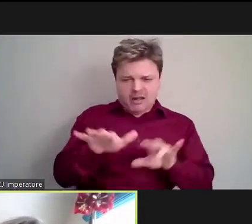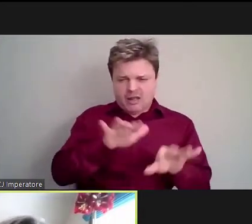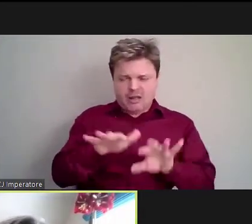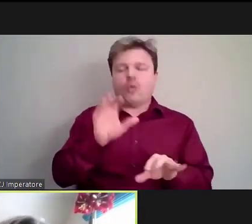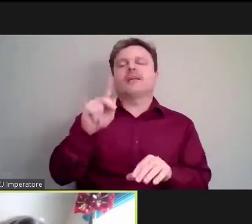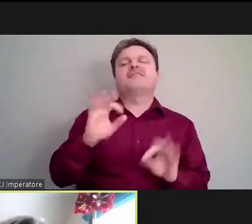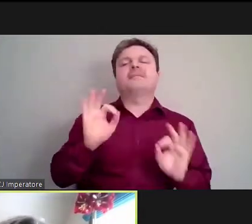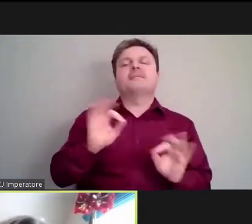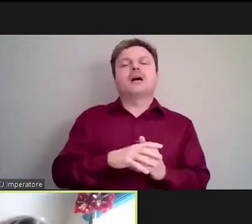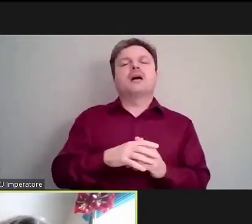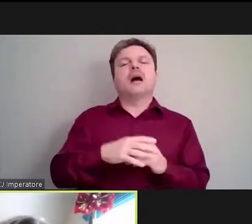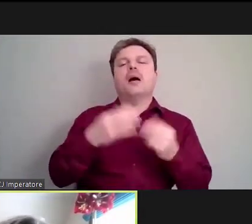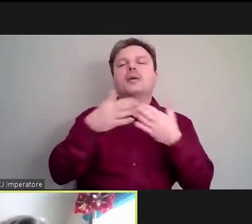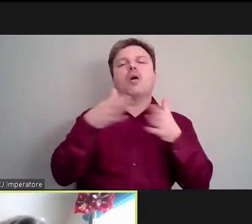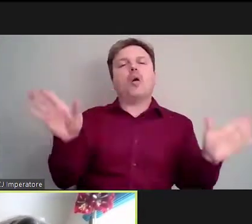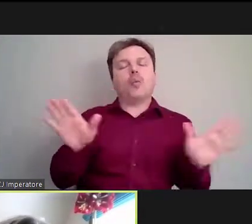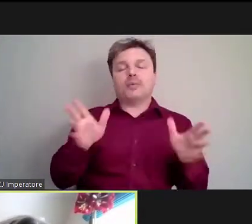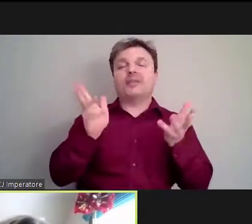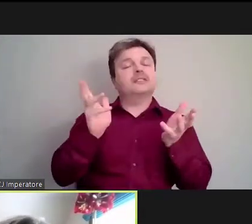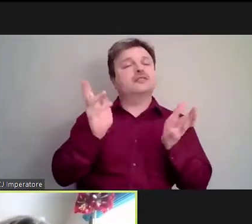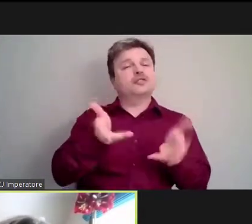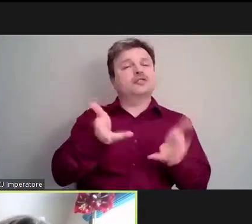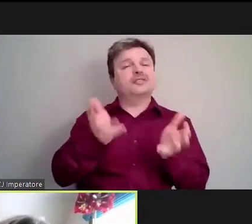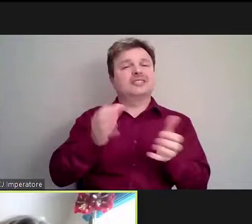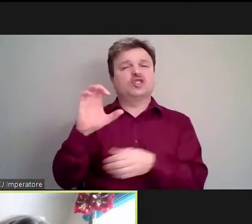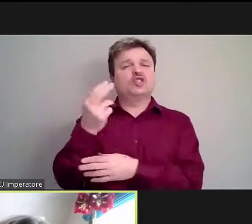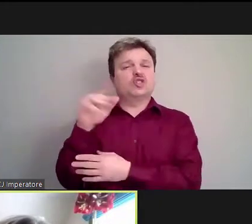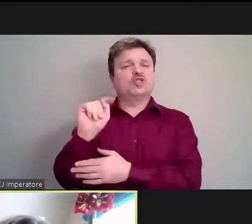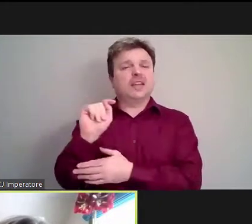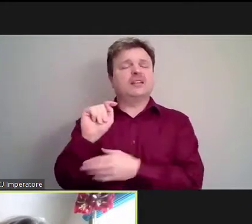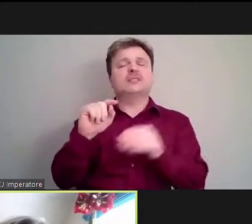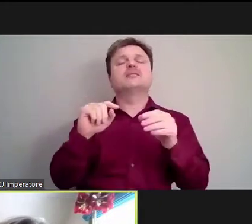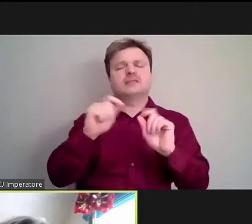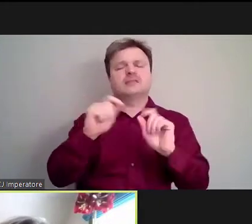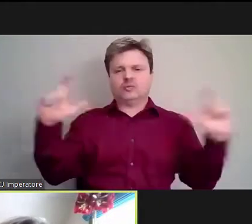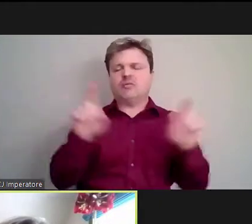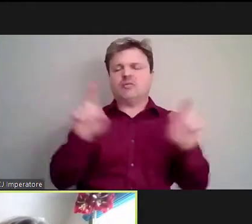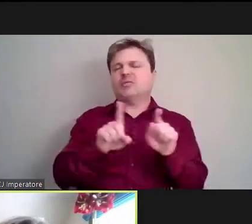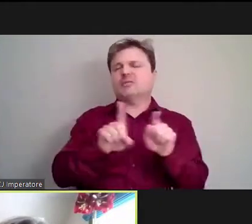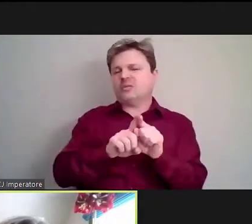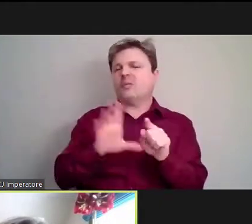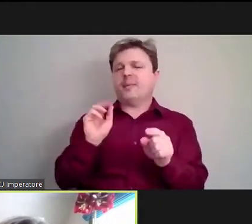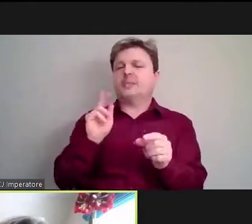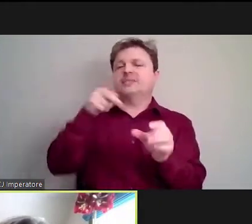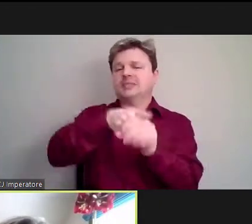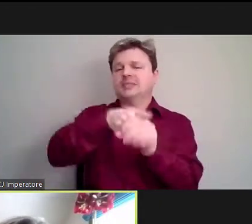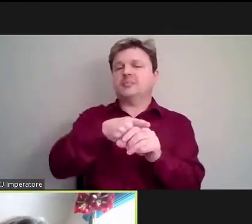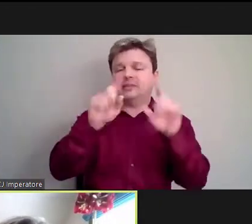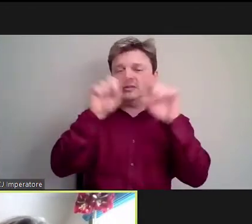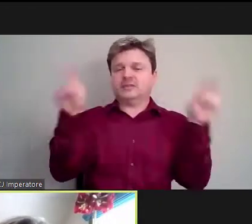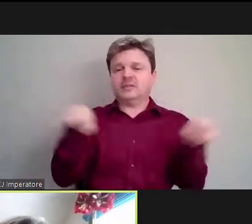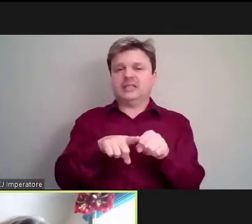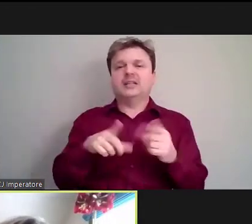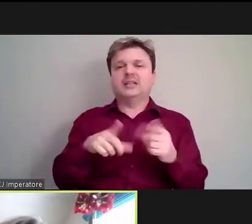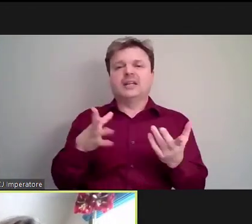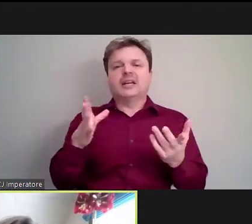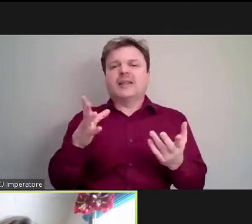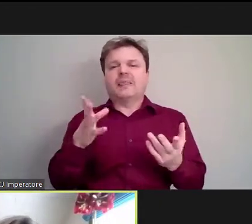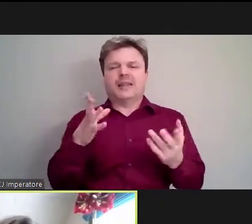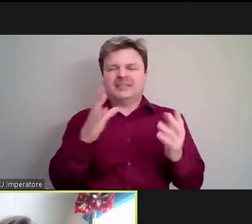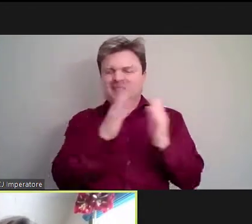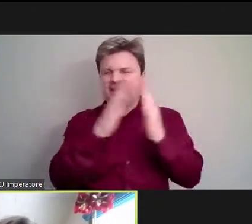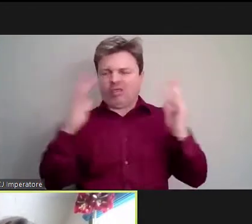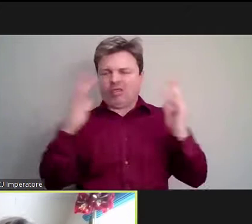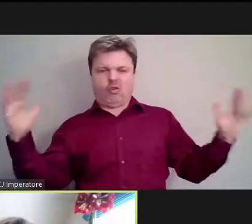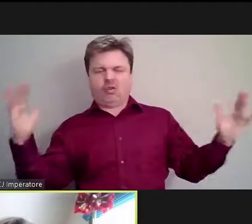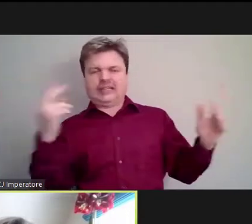gonna open the chat screen and I'm also gonna open the participant screen. Although that's pretty long, so I won't be able to see